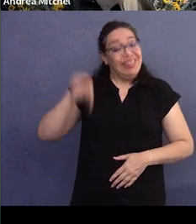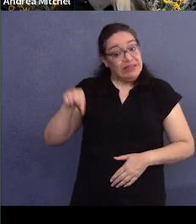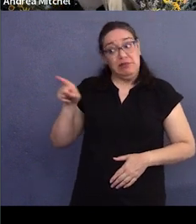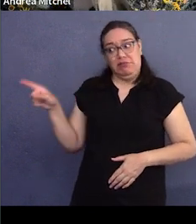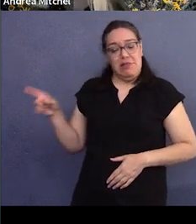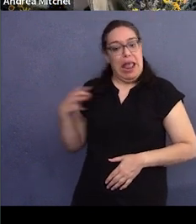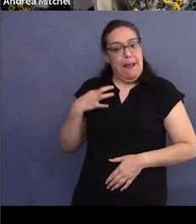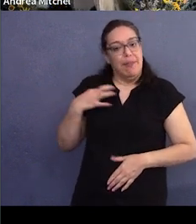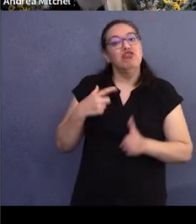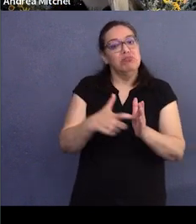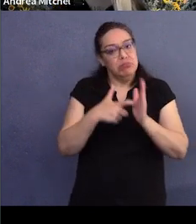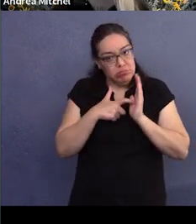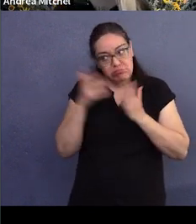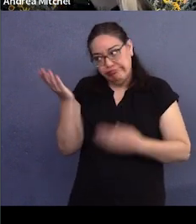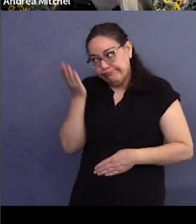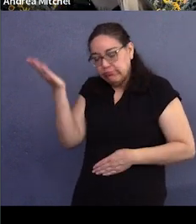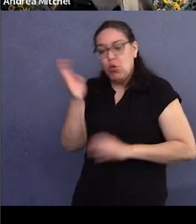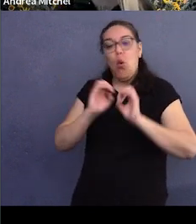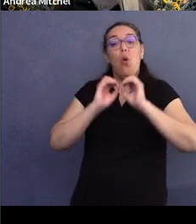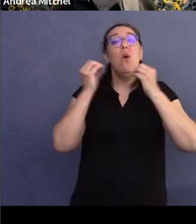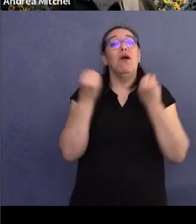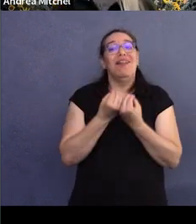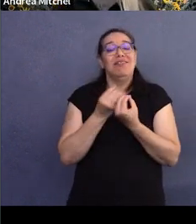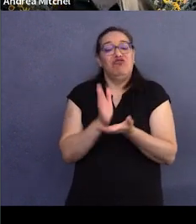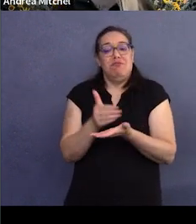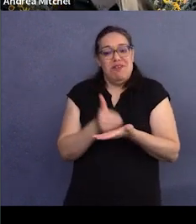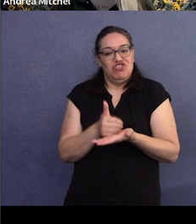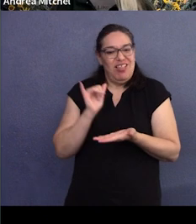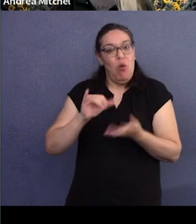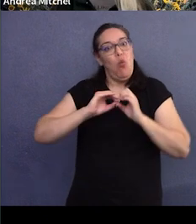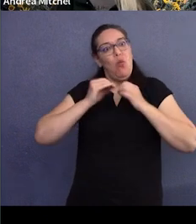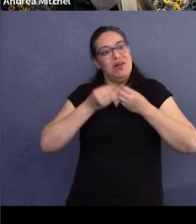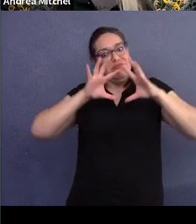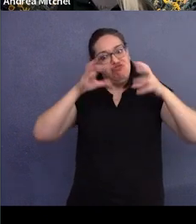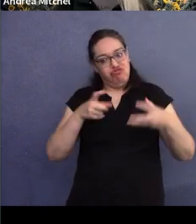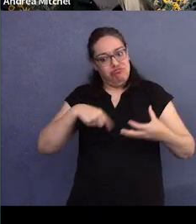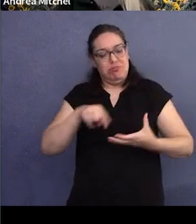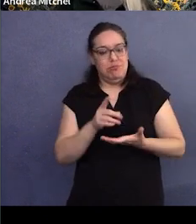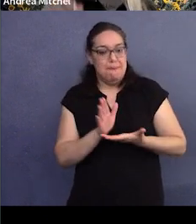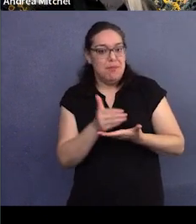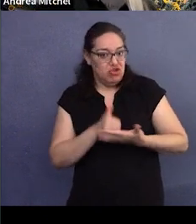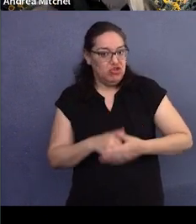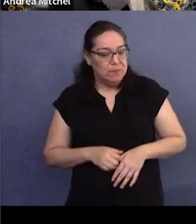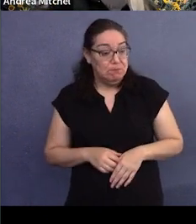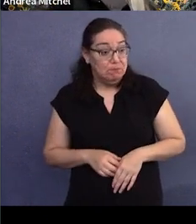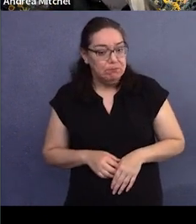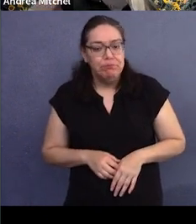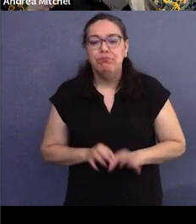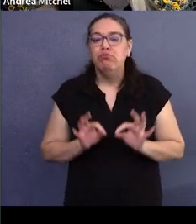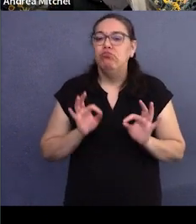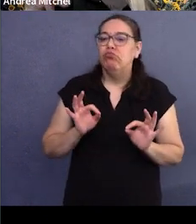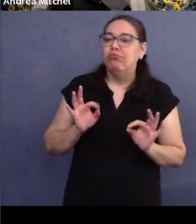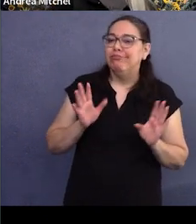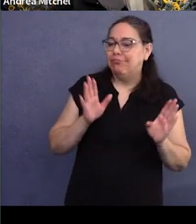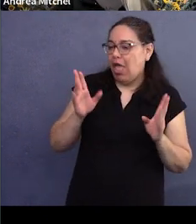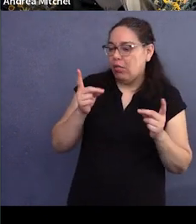require you to submit an organizational budget. So let's just do a little